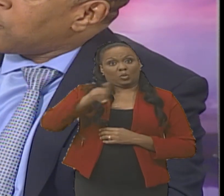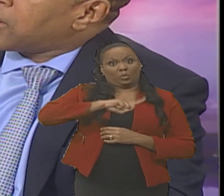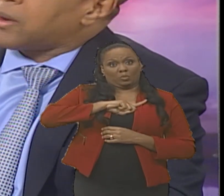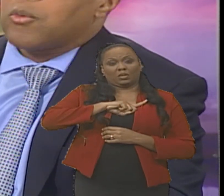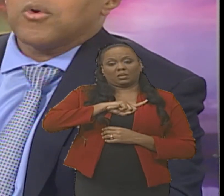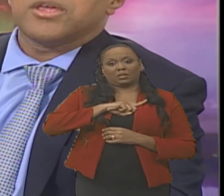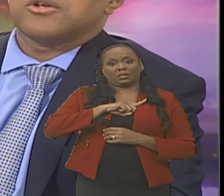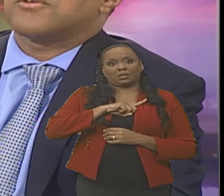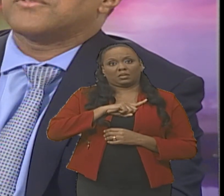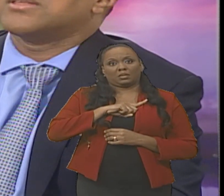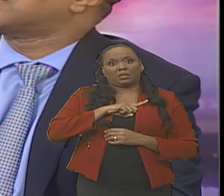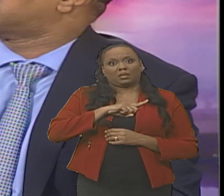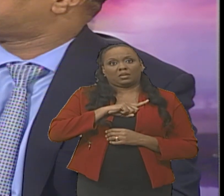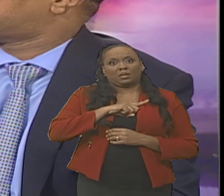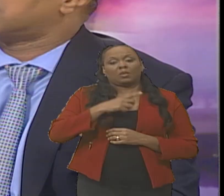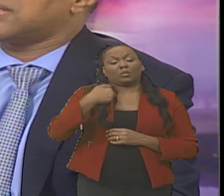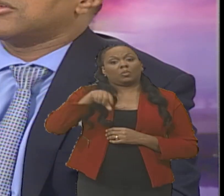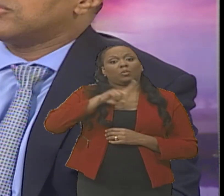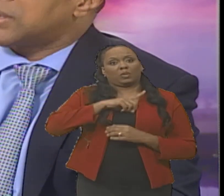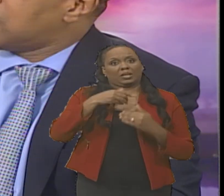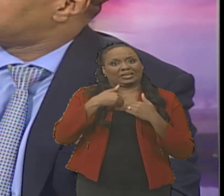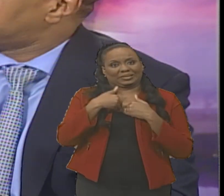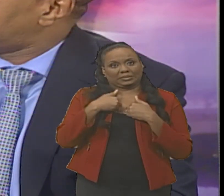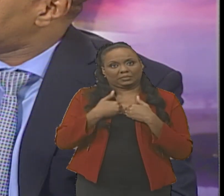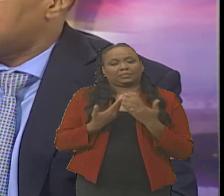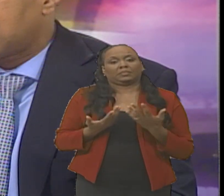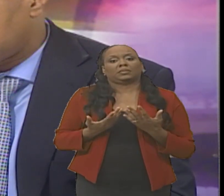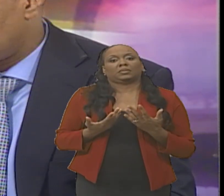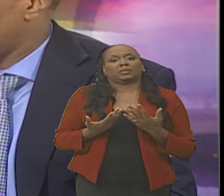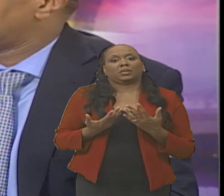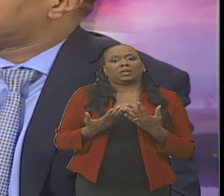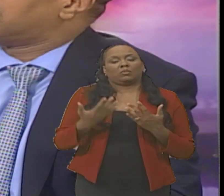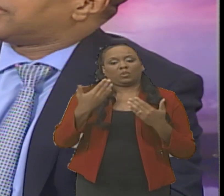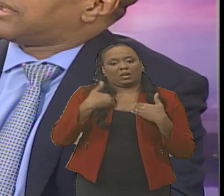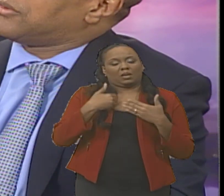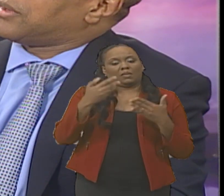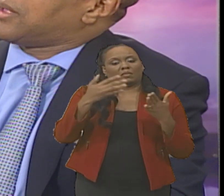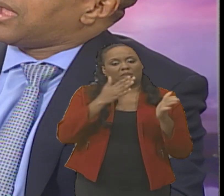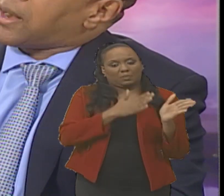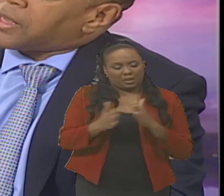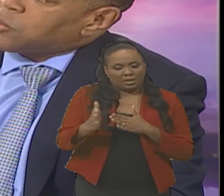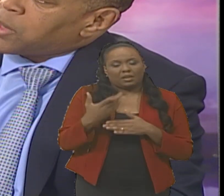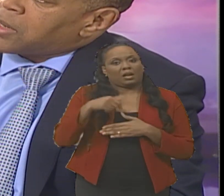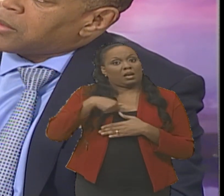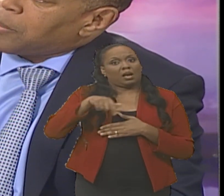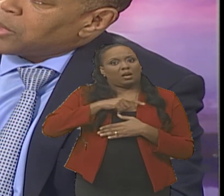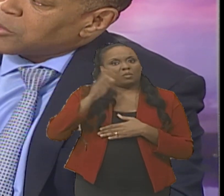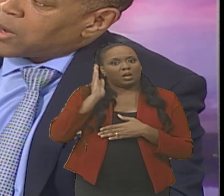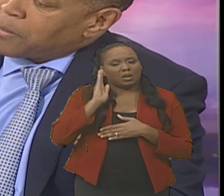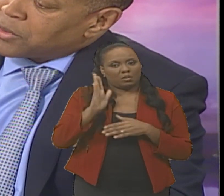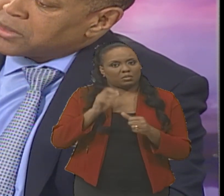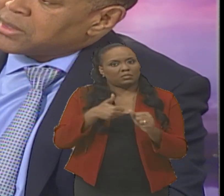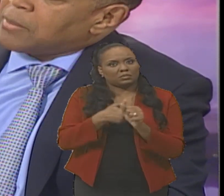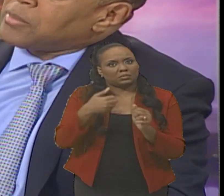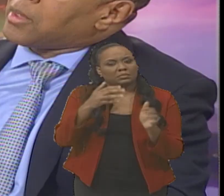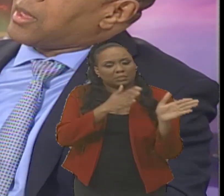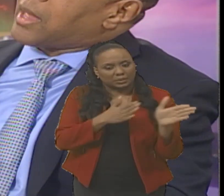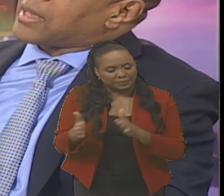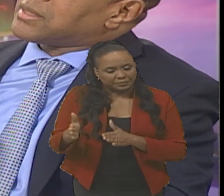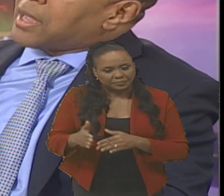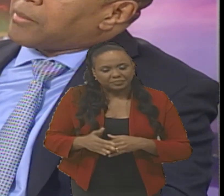like someone holding your feet to the fire and say, you say you will do this? Okay, then do it. And that's why persons